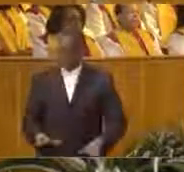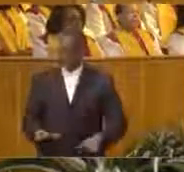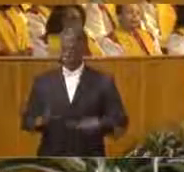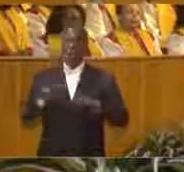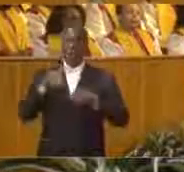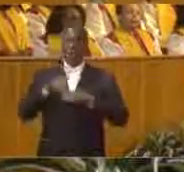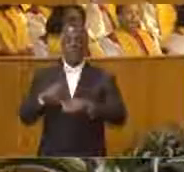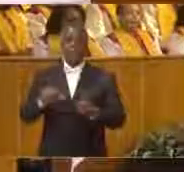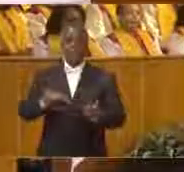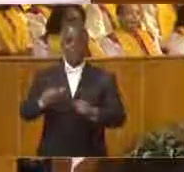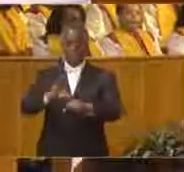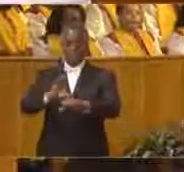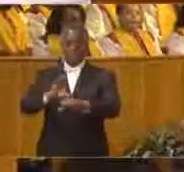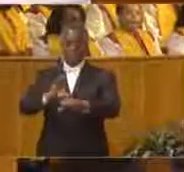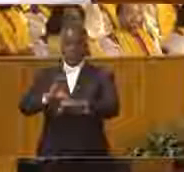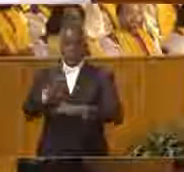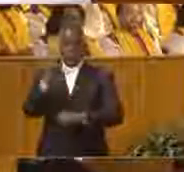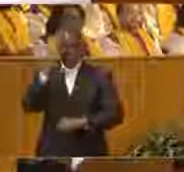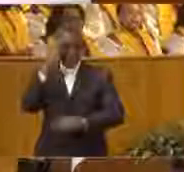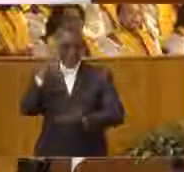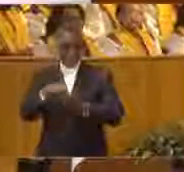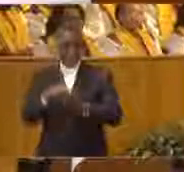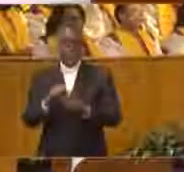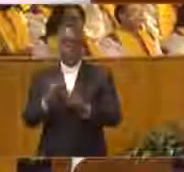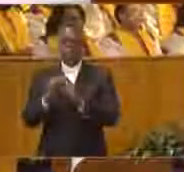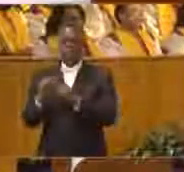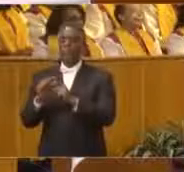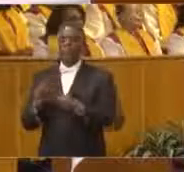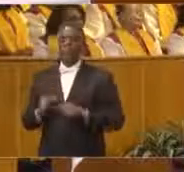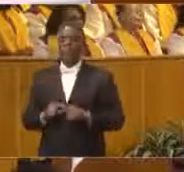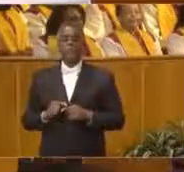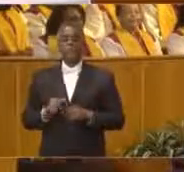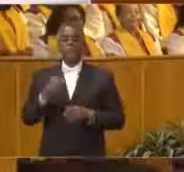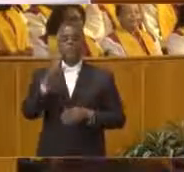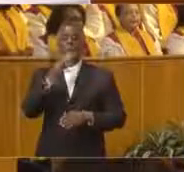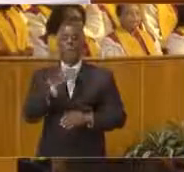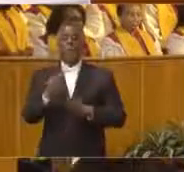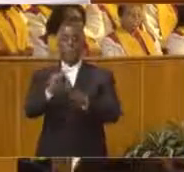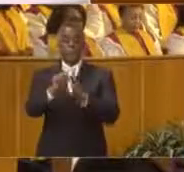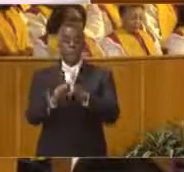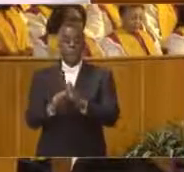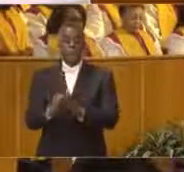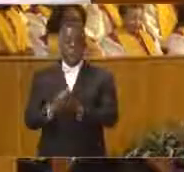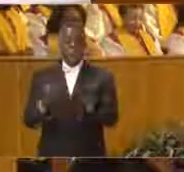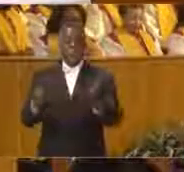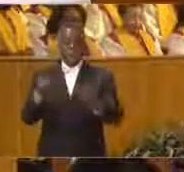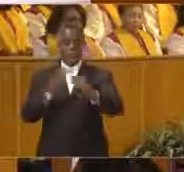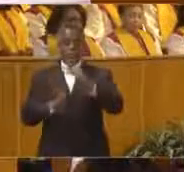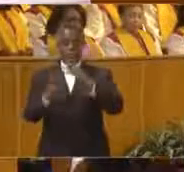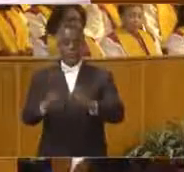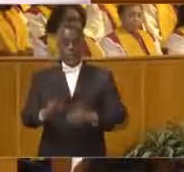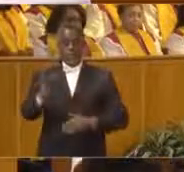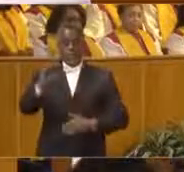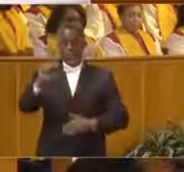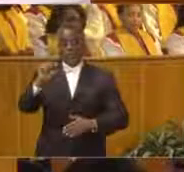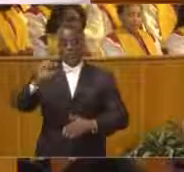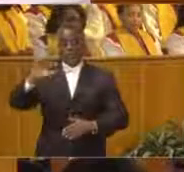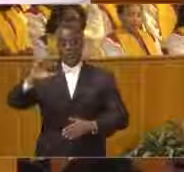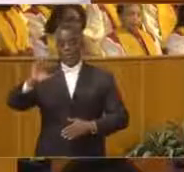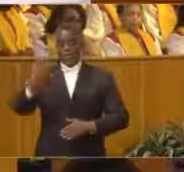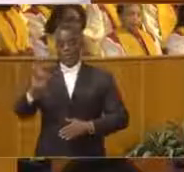raised in a Baptist church. I'm going to invite you to the Old Testament book of the prophet